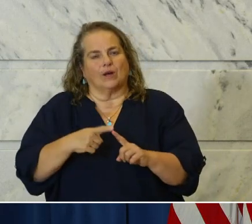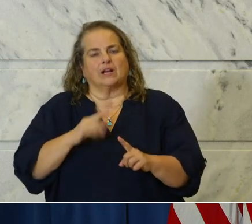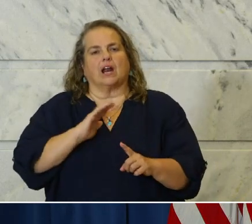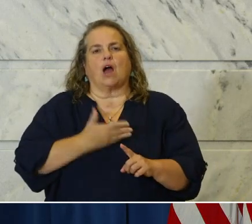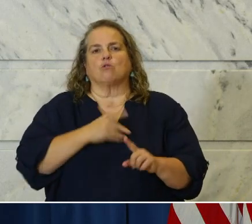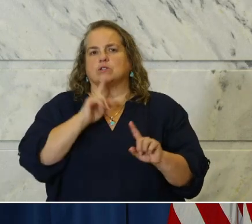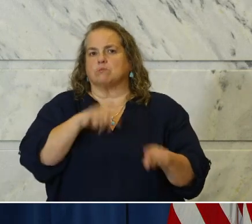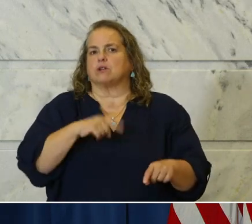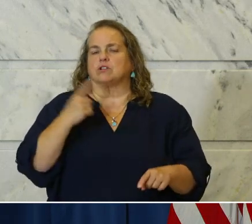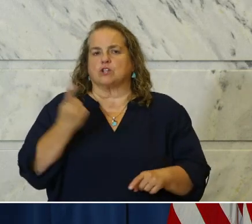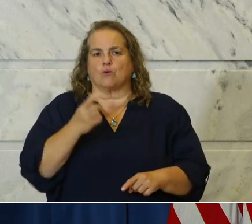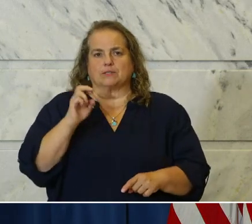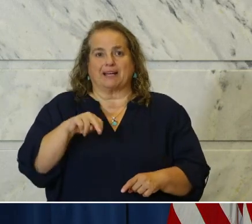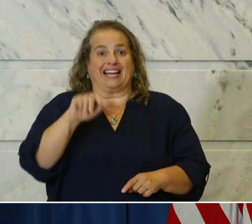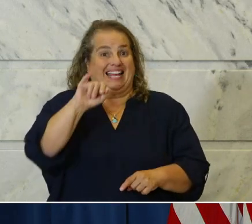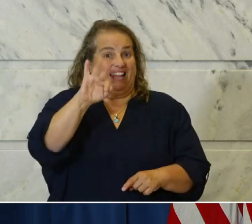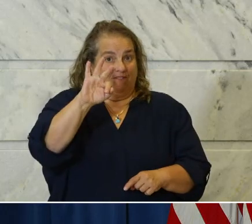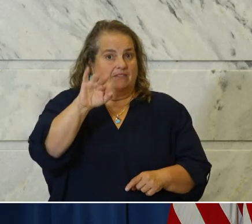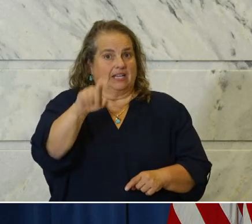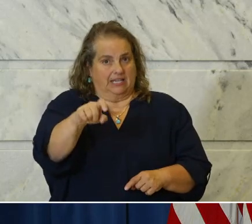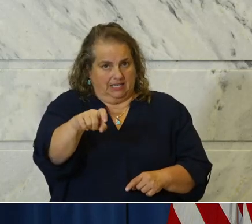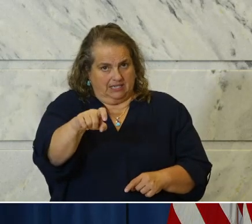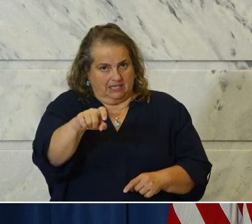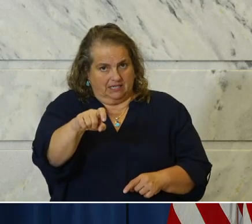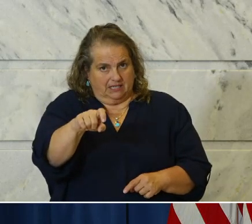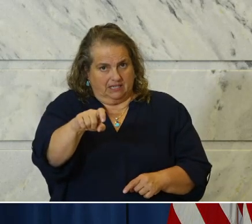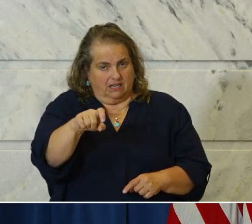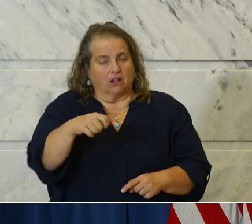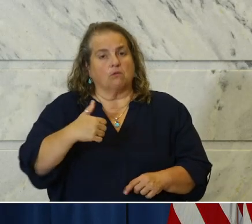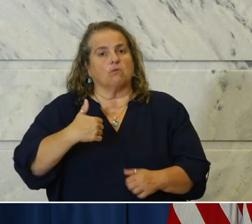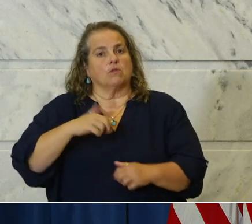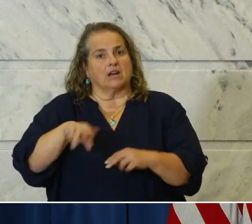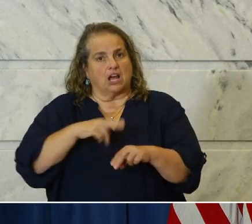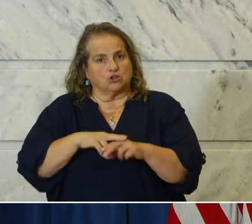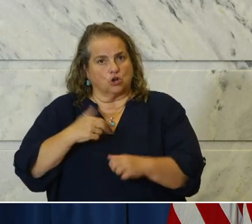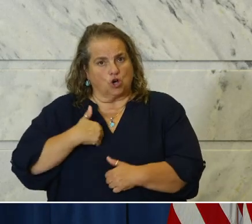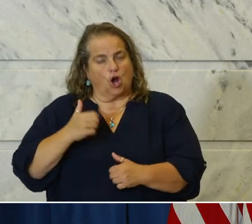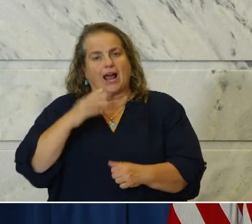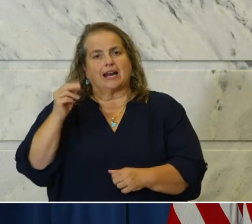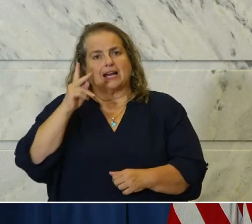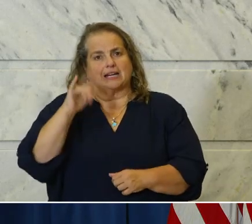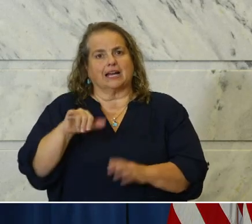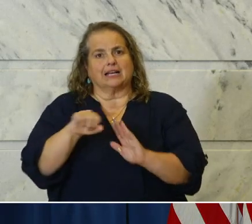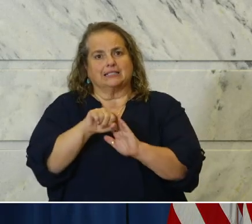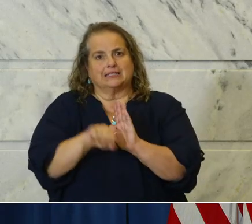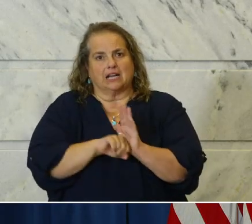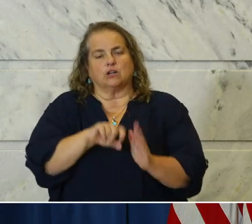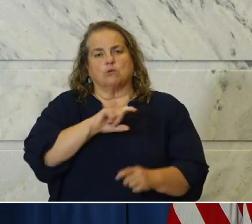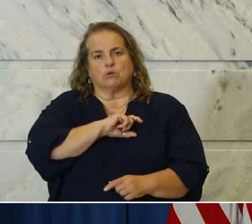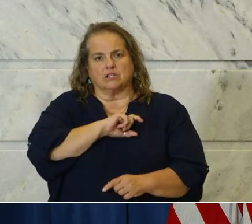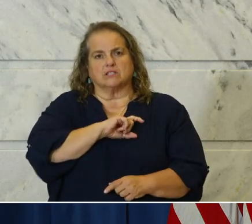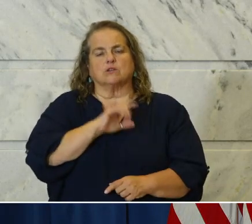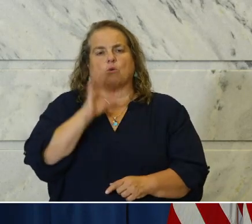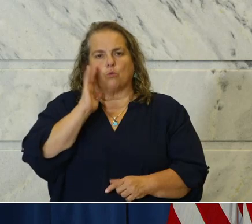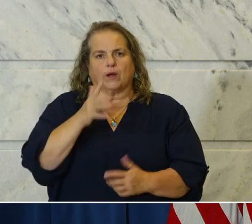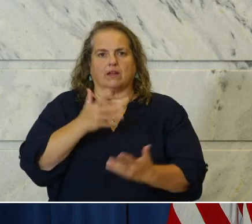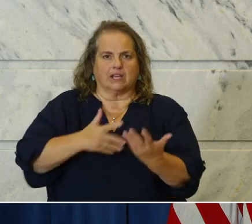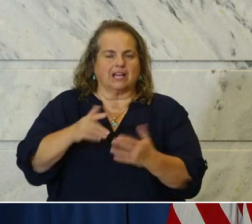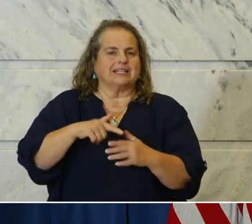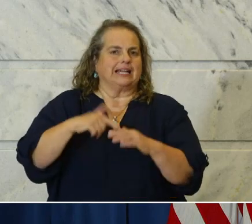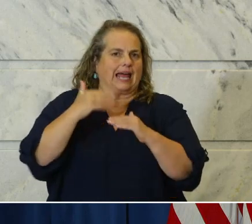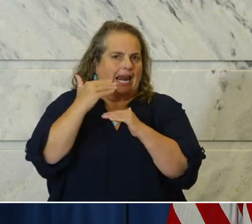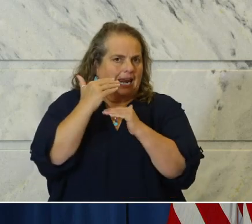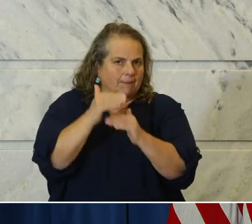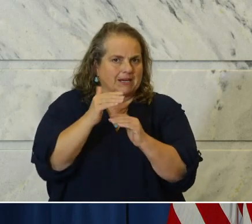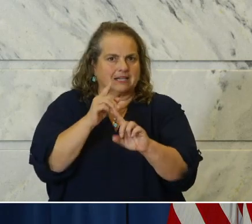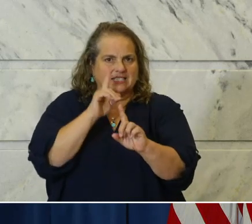response has been that if needed, the Guard and the Kentucky State Police would engage in limited, specific